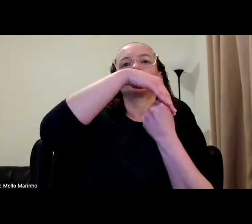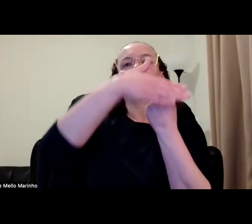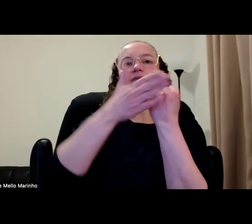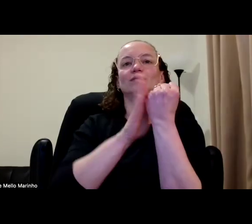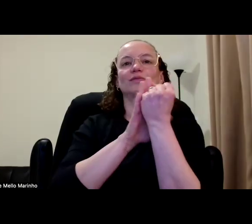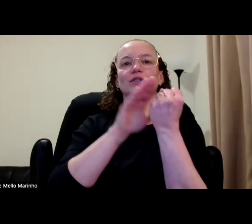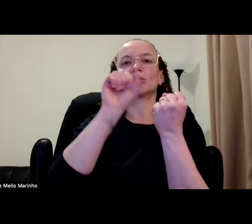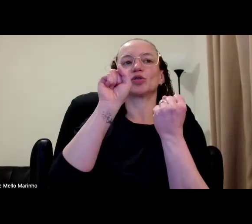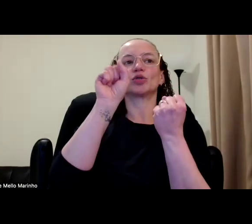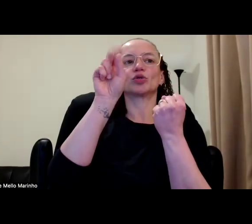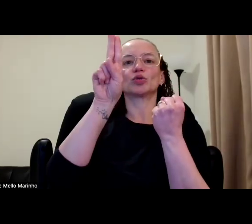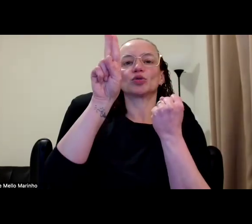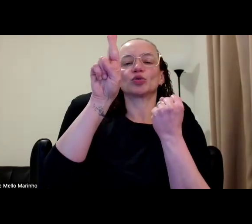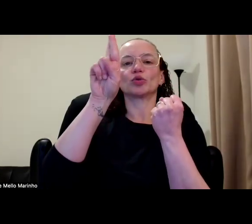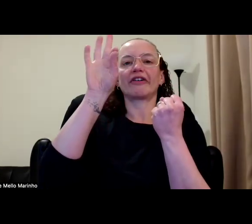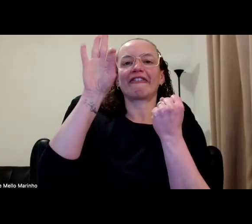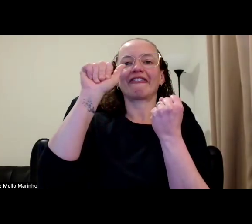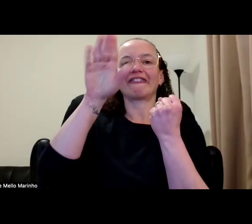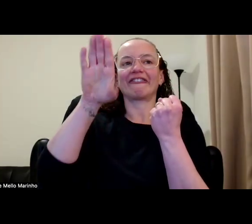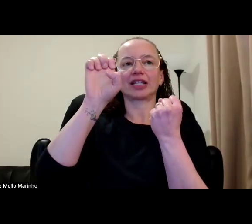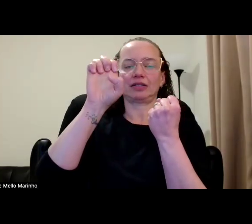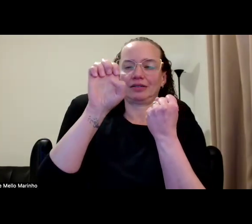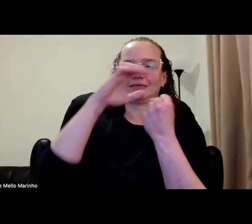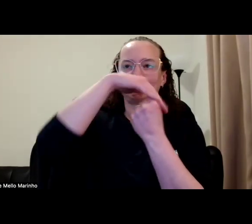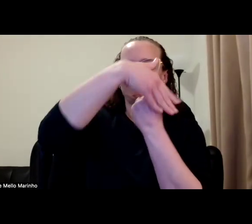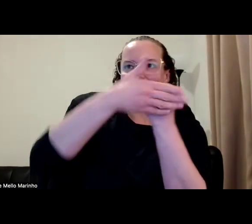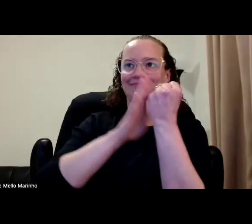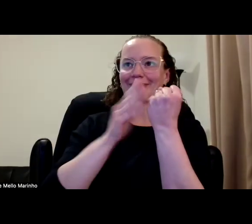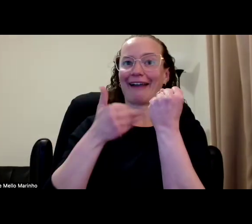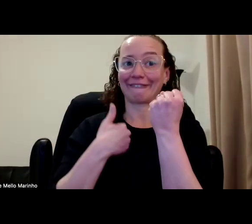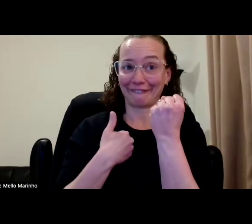Next, the teeth have surfaces.